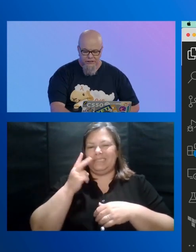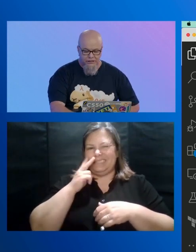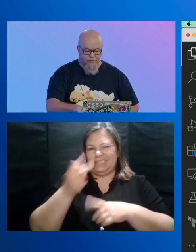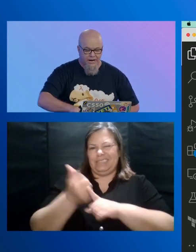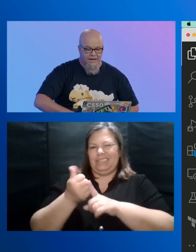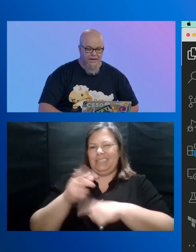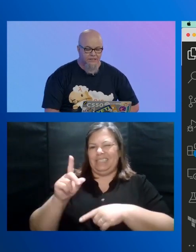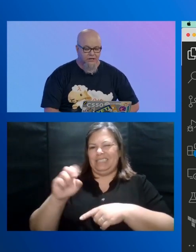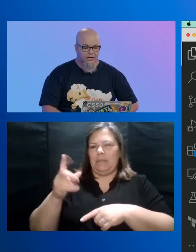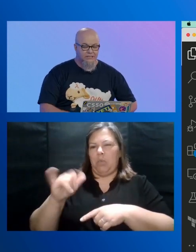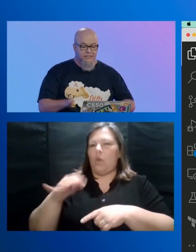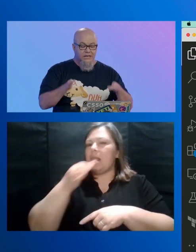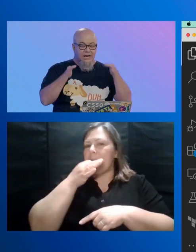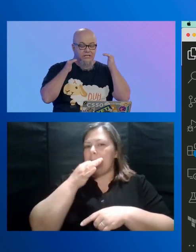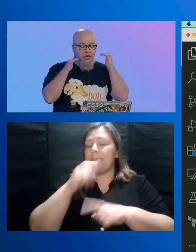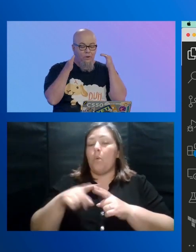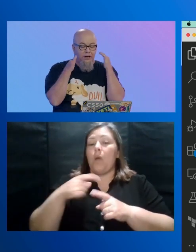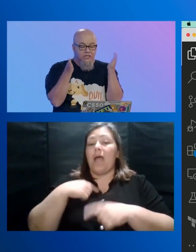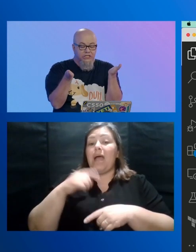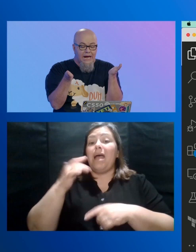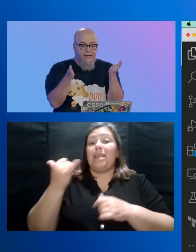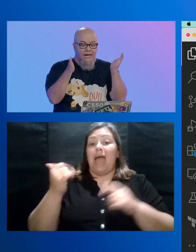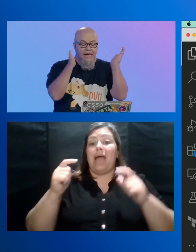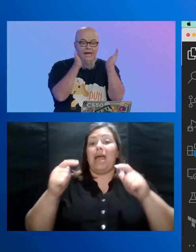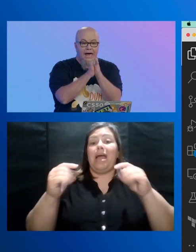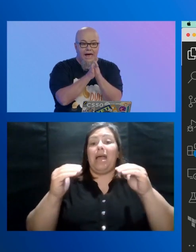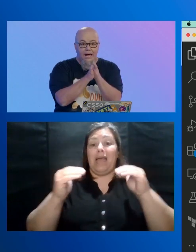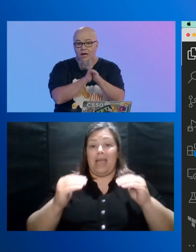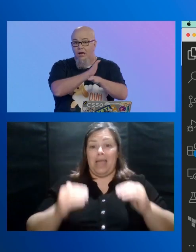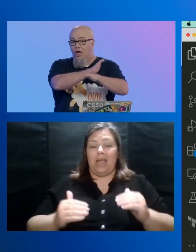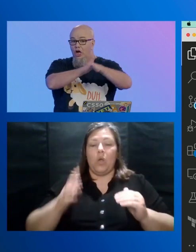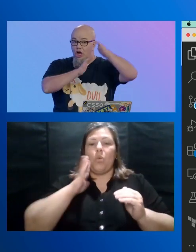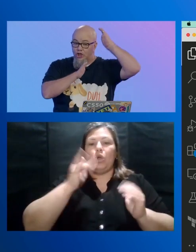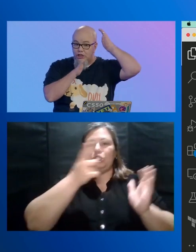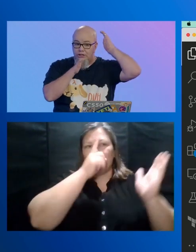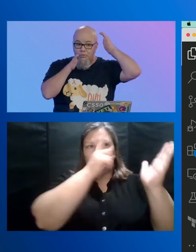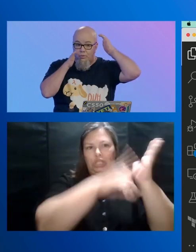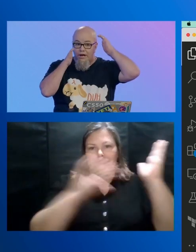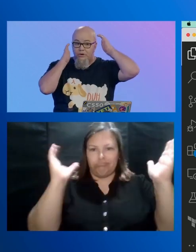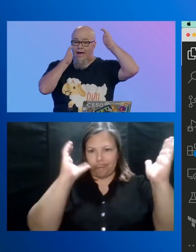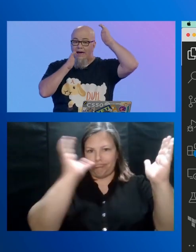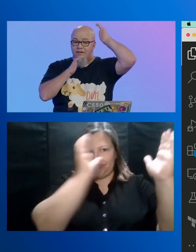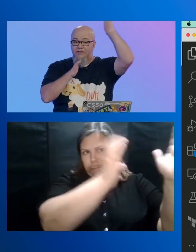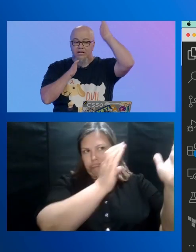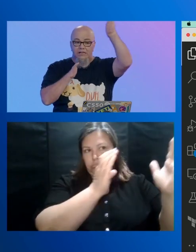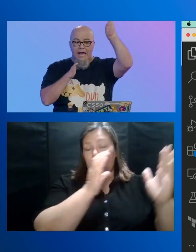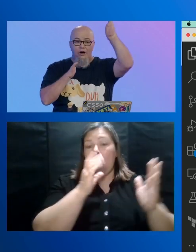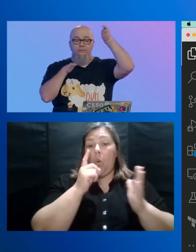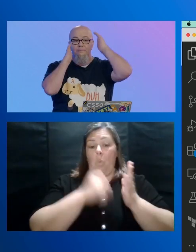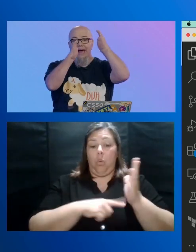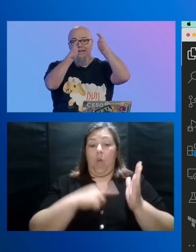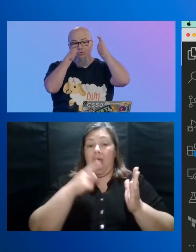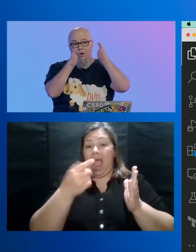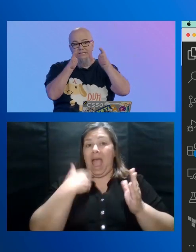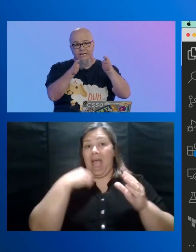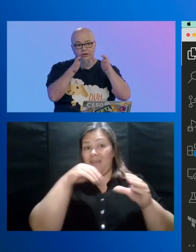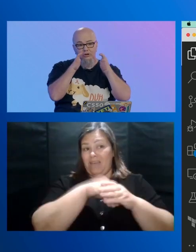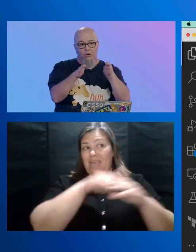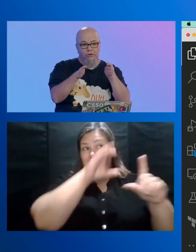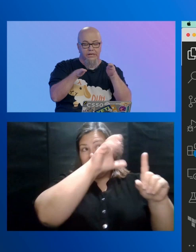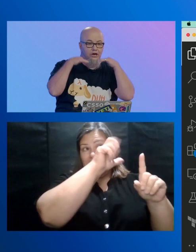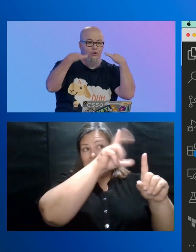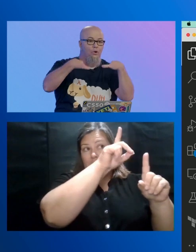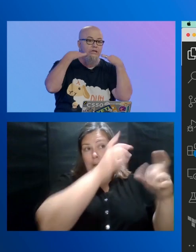SAM's going to do when I hit enter is it's going to actually go out and check, hey, does what you have in the cloud match what's